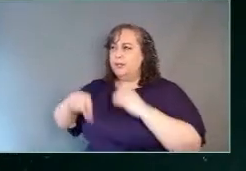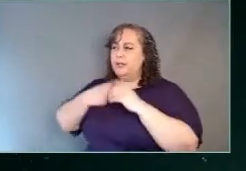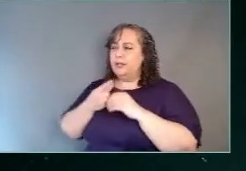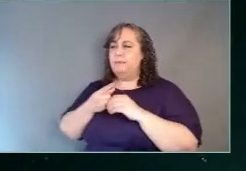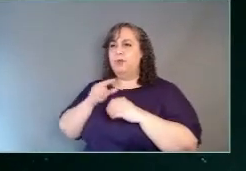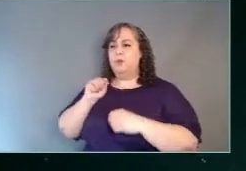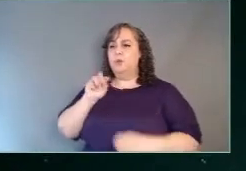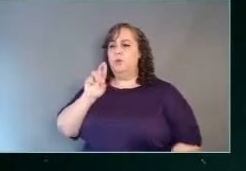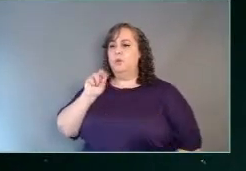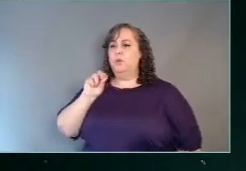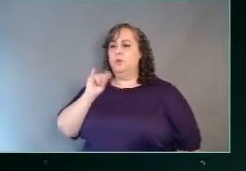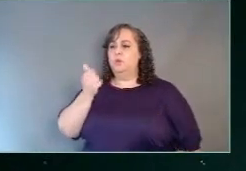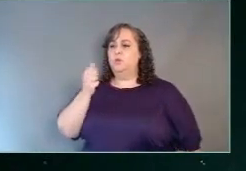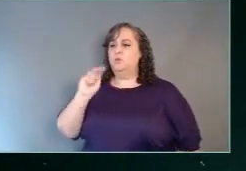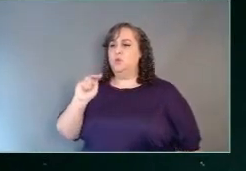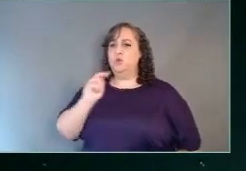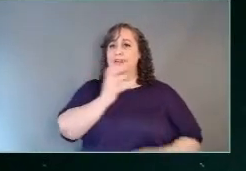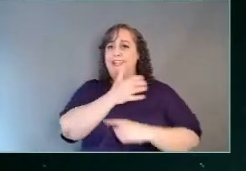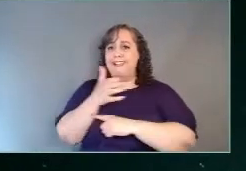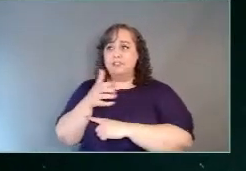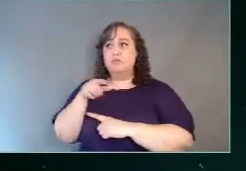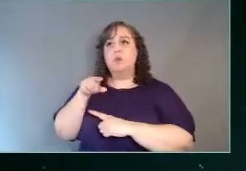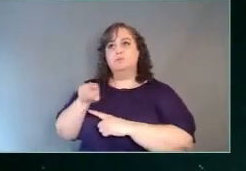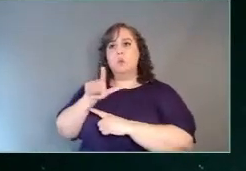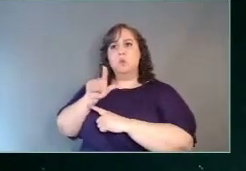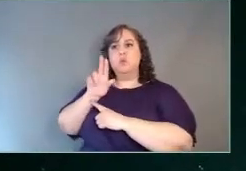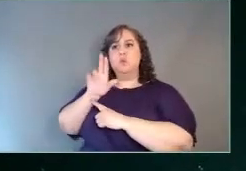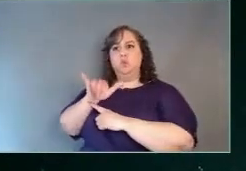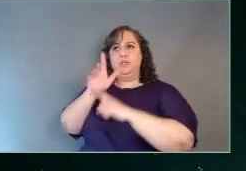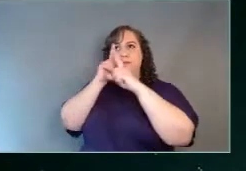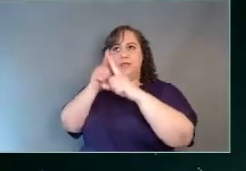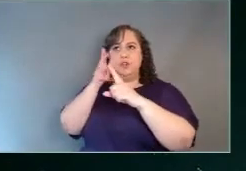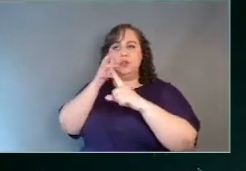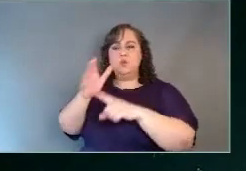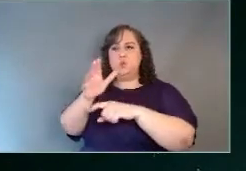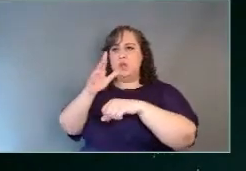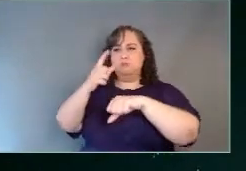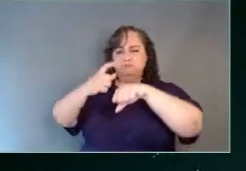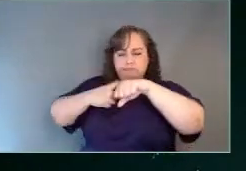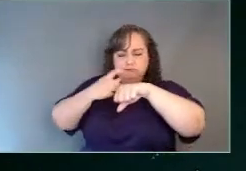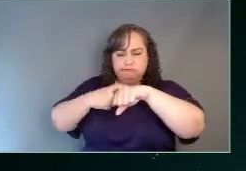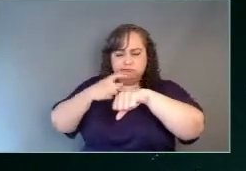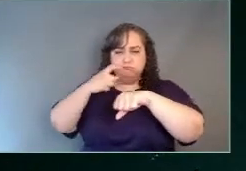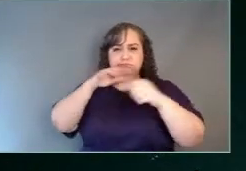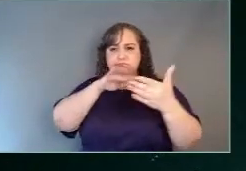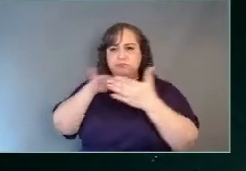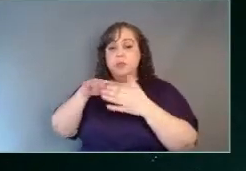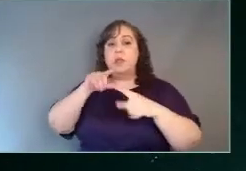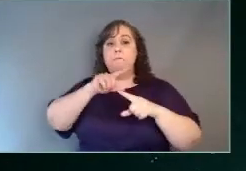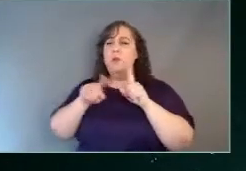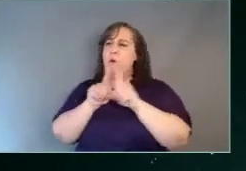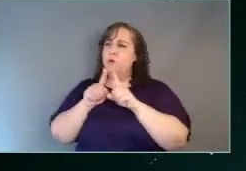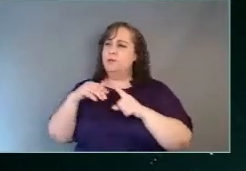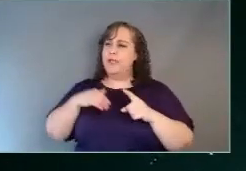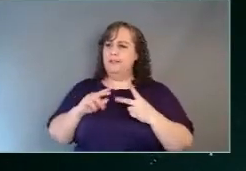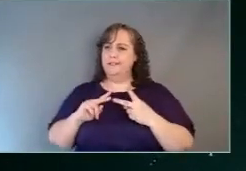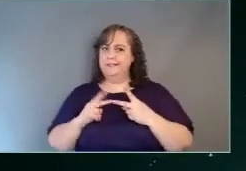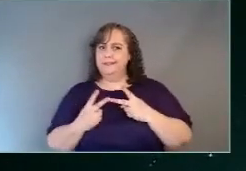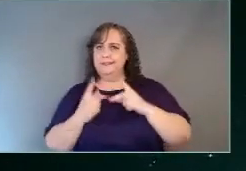Lucy mission will explore, but I understand there's another asteroid-focused mission named Psyche. Can you tell us more about